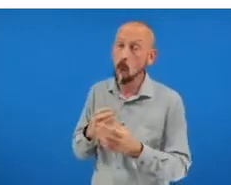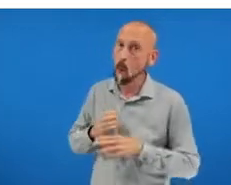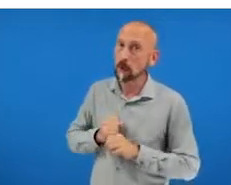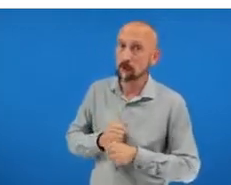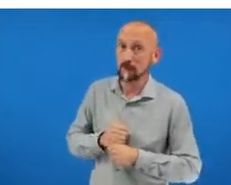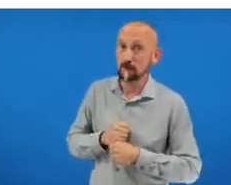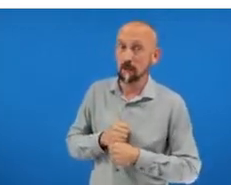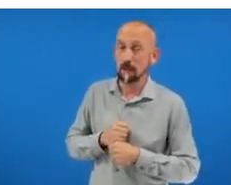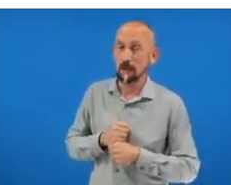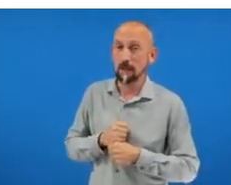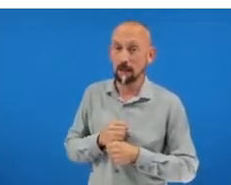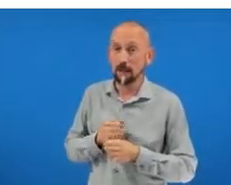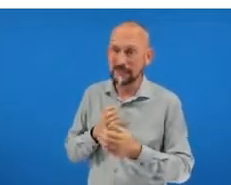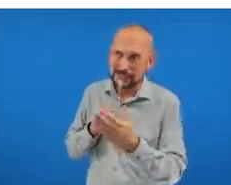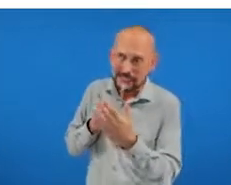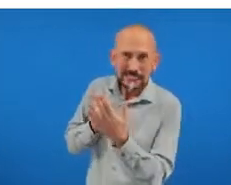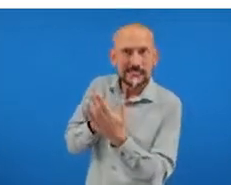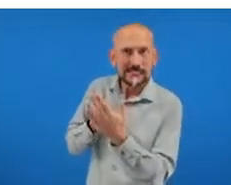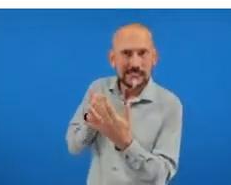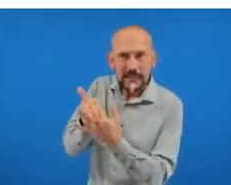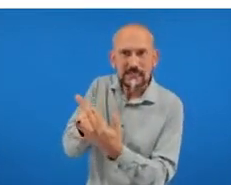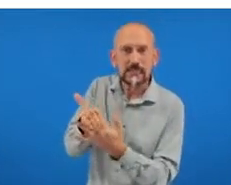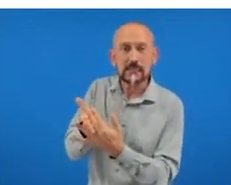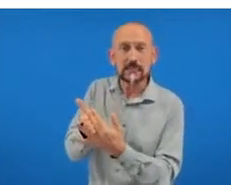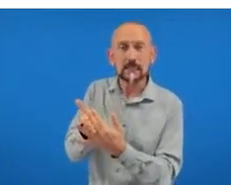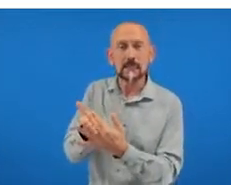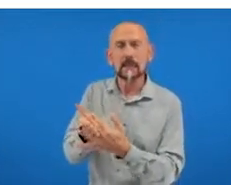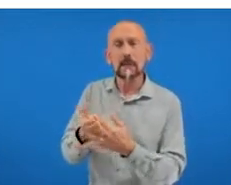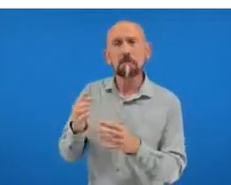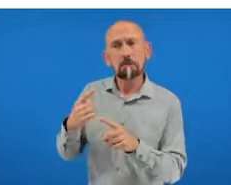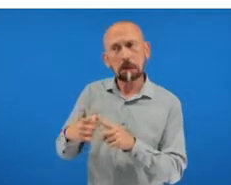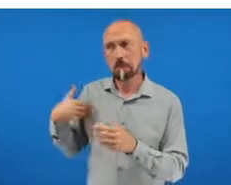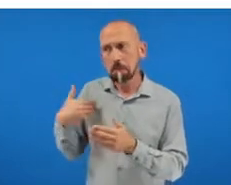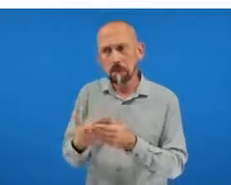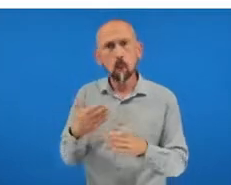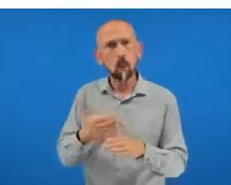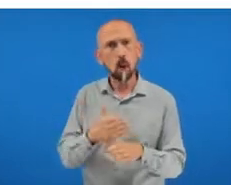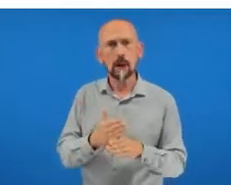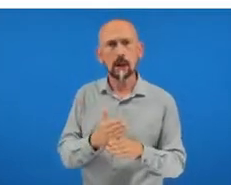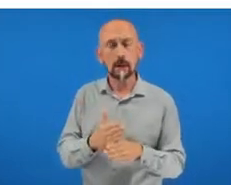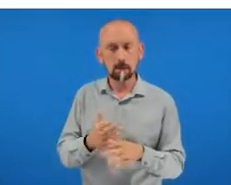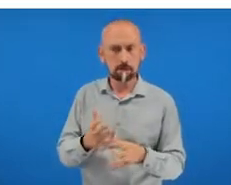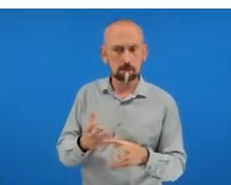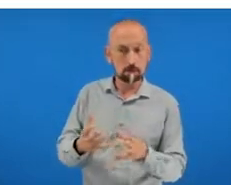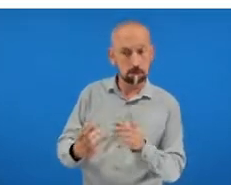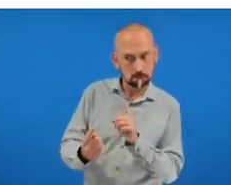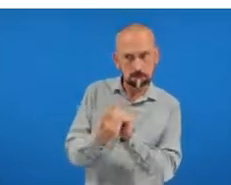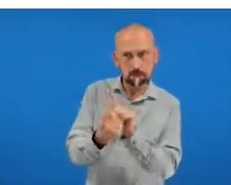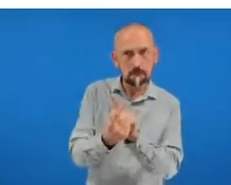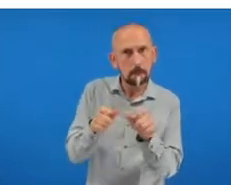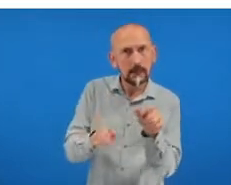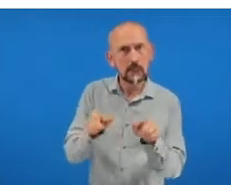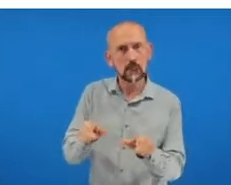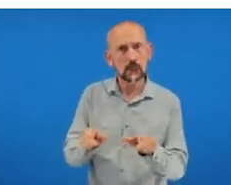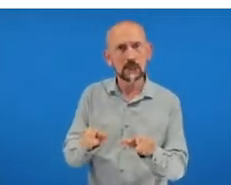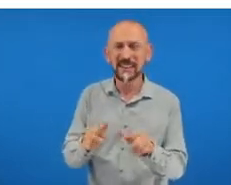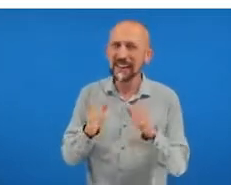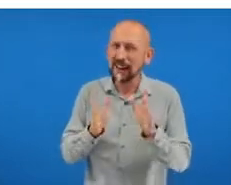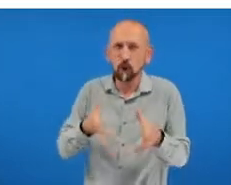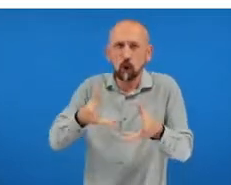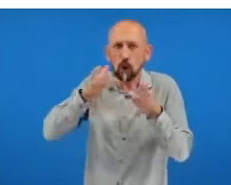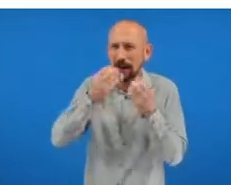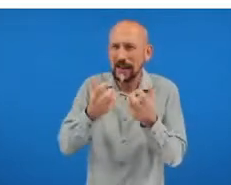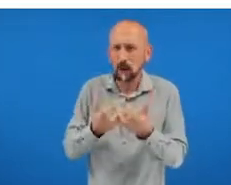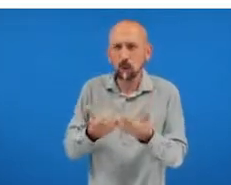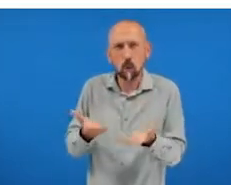when I was working with patients throughout my career to be able to balance my work life and my